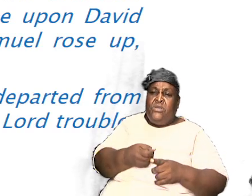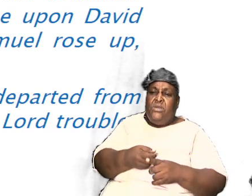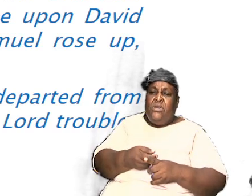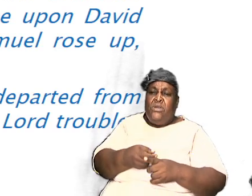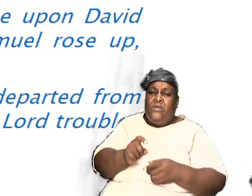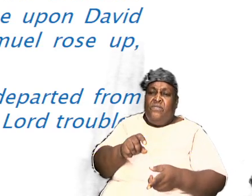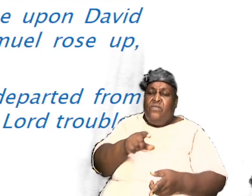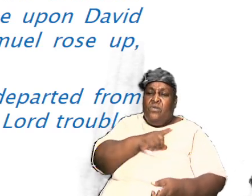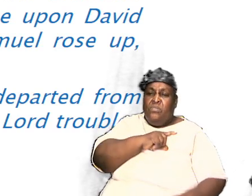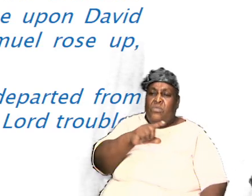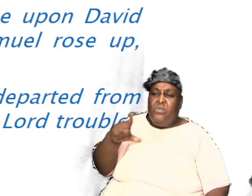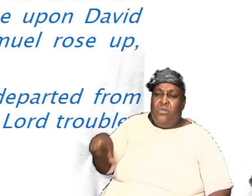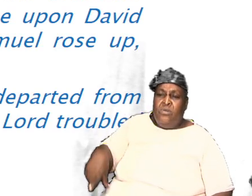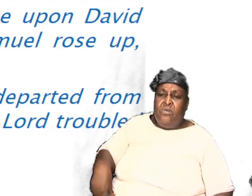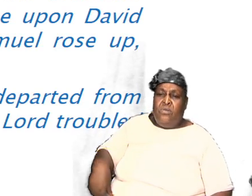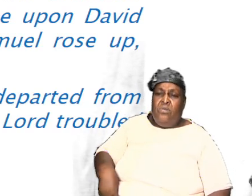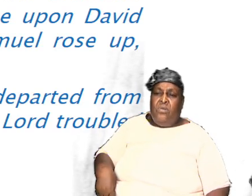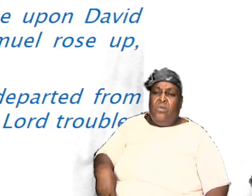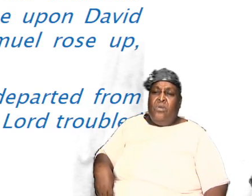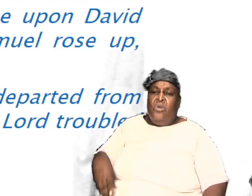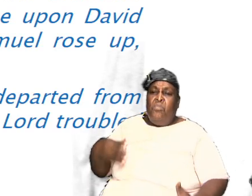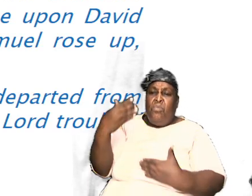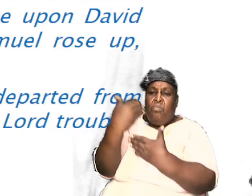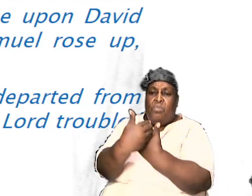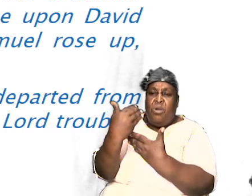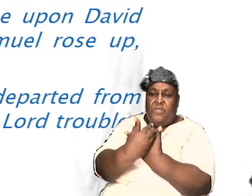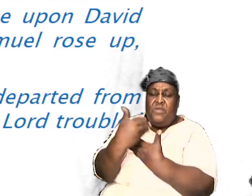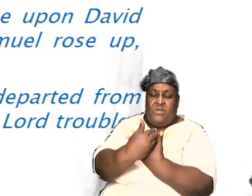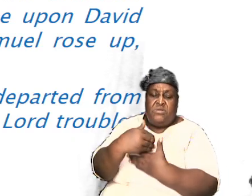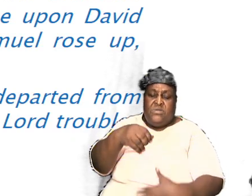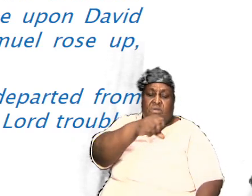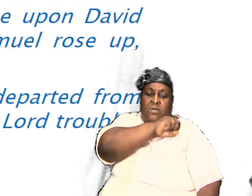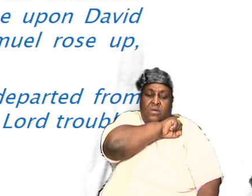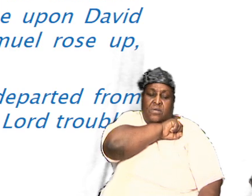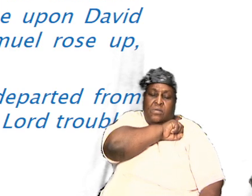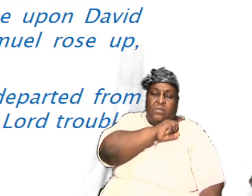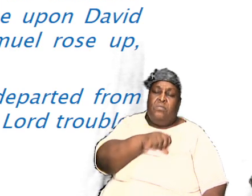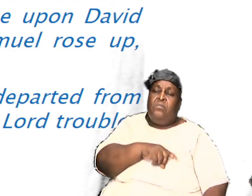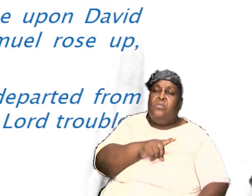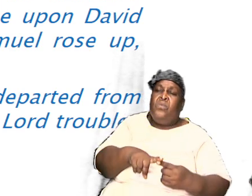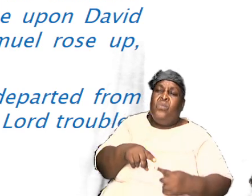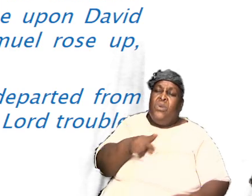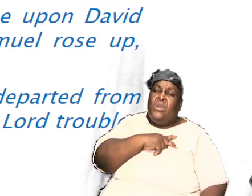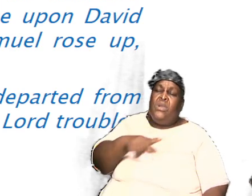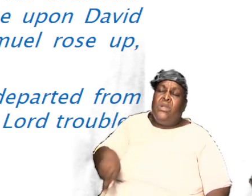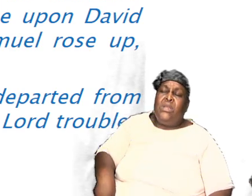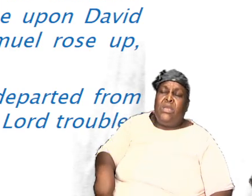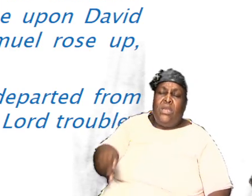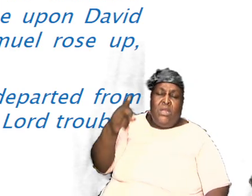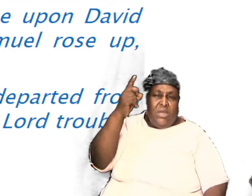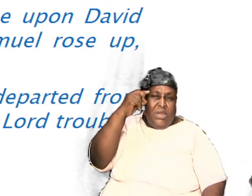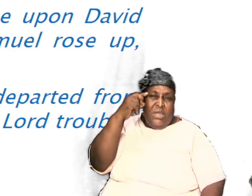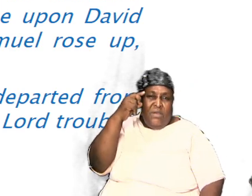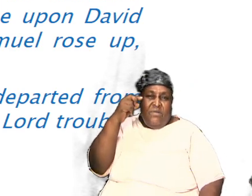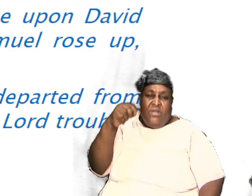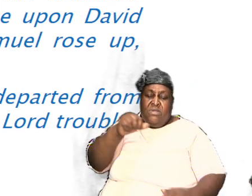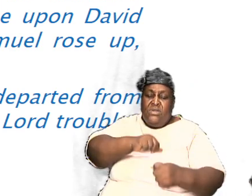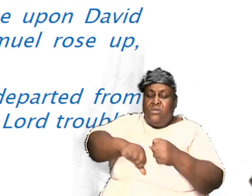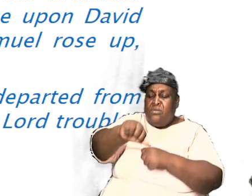place, in the kingdom of Israel. So when King David was anointed, the Spirit of God left